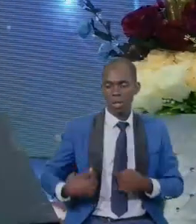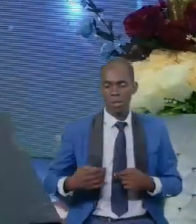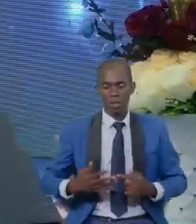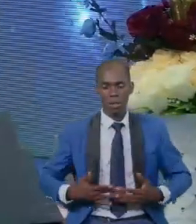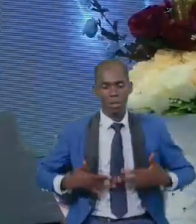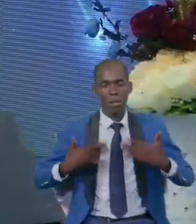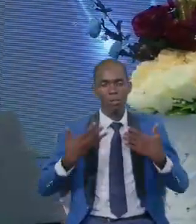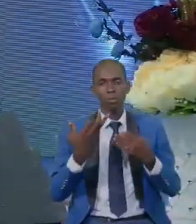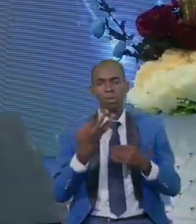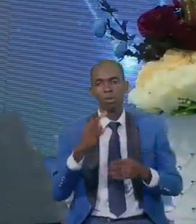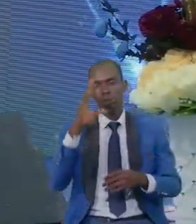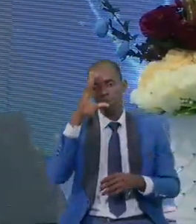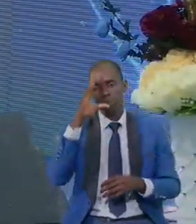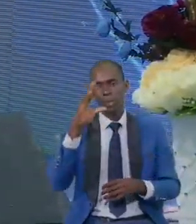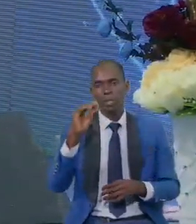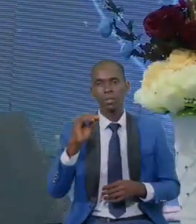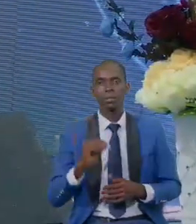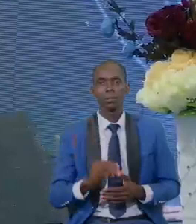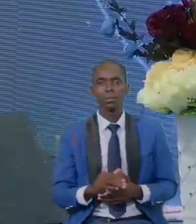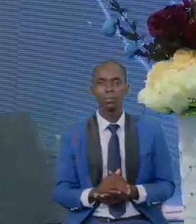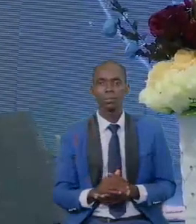man.